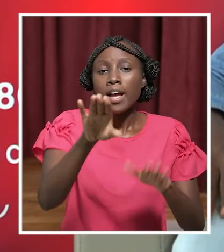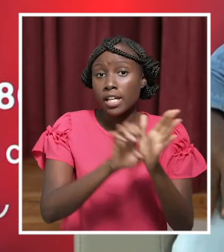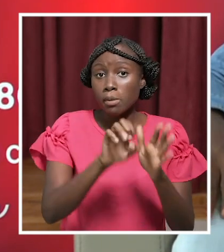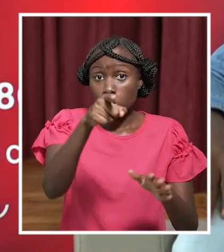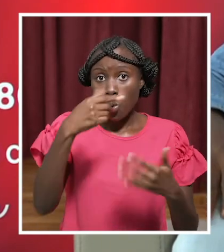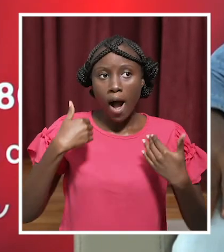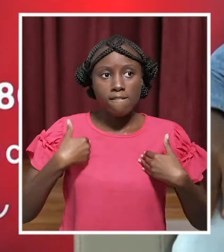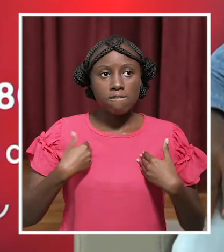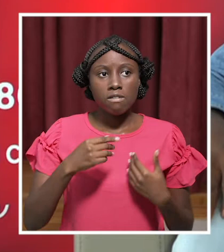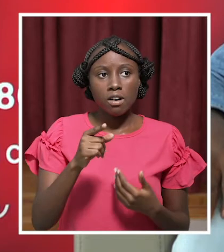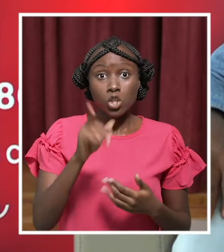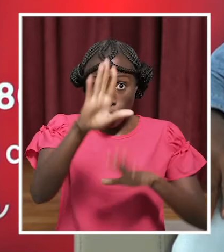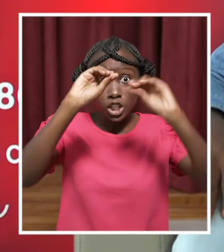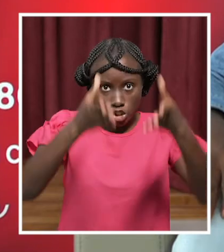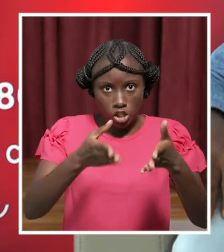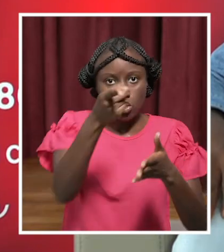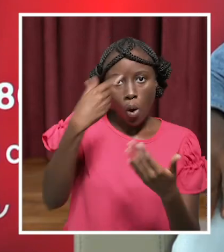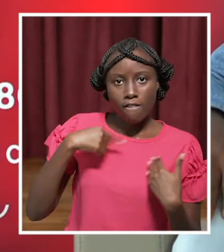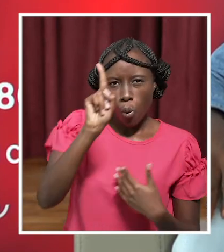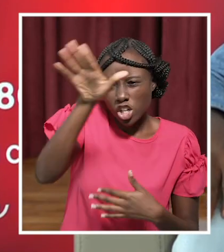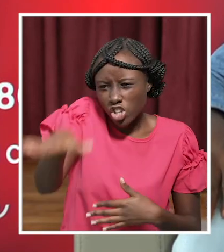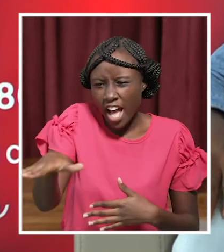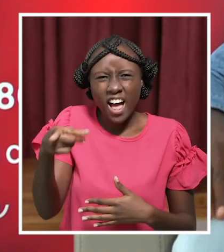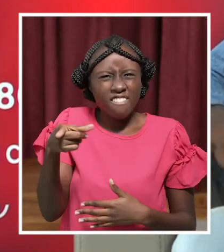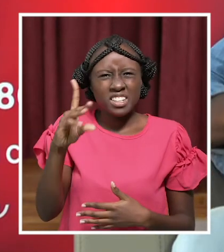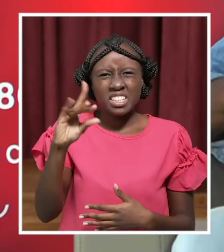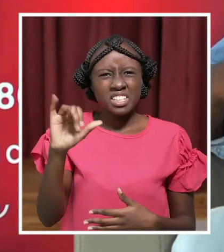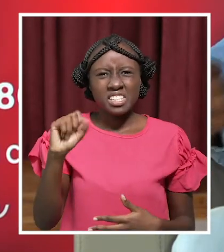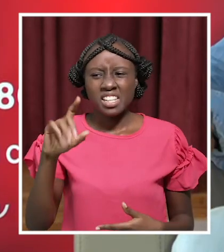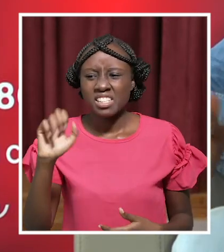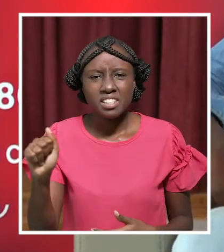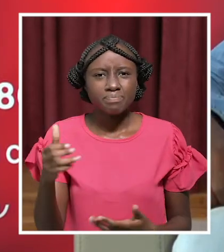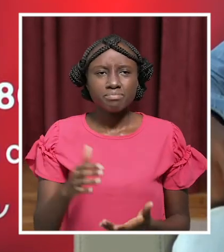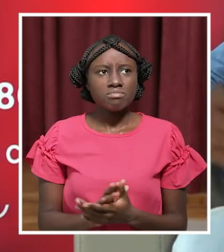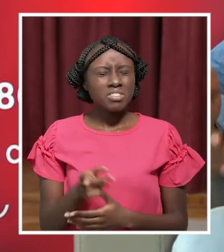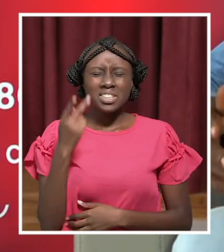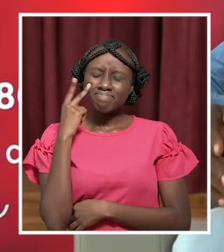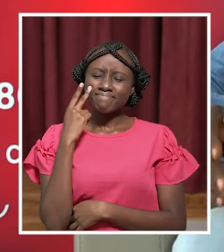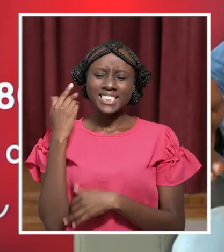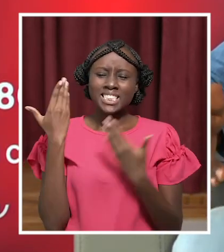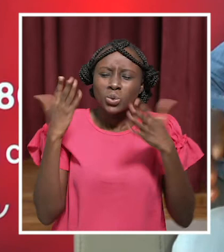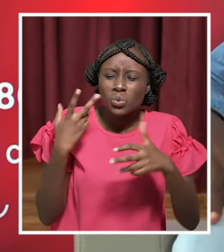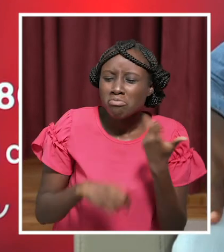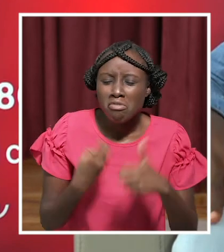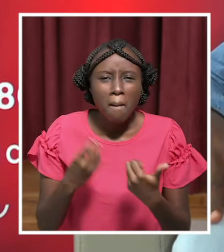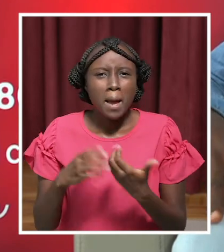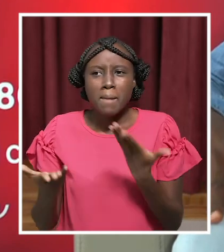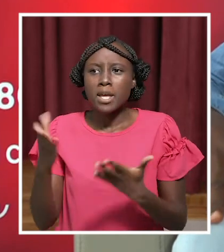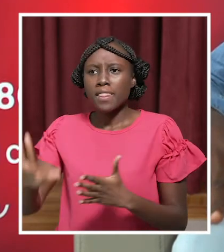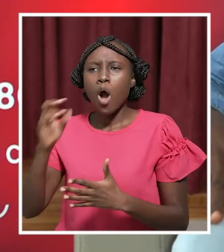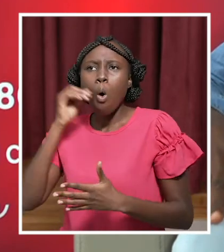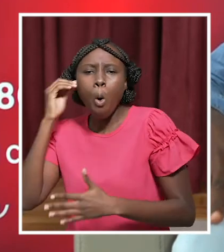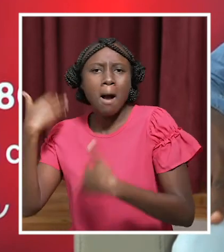class that may not be struggling, you may not know what is the problem. You might think it's trouble home, you might think it's a lot of other things, when at the end of the day, it's just they